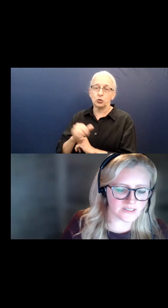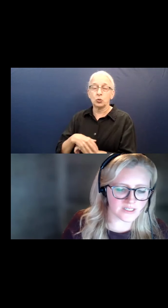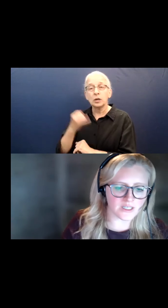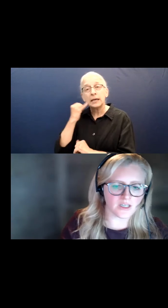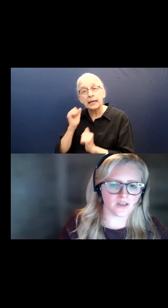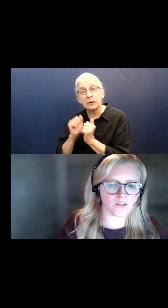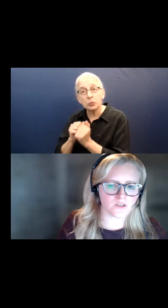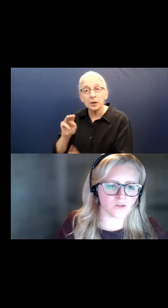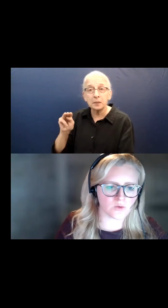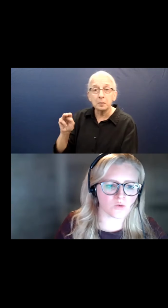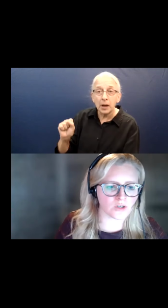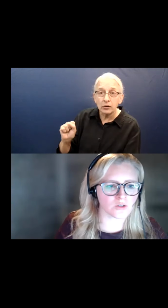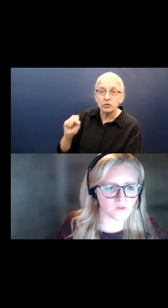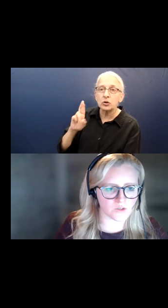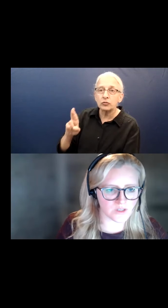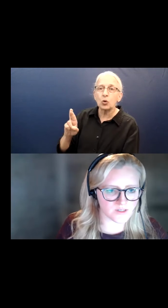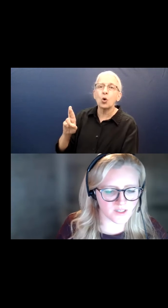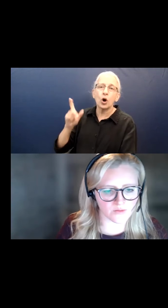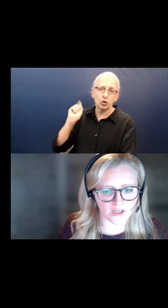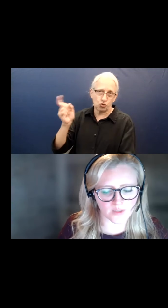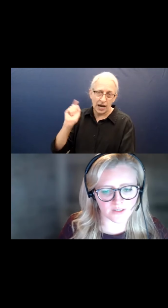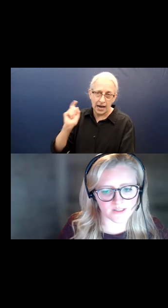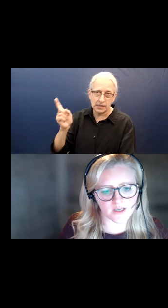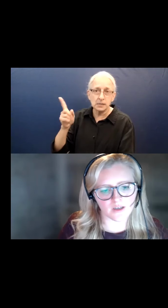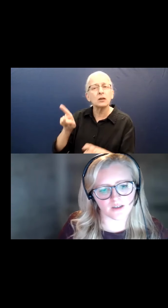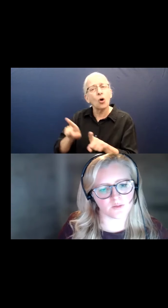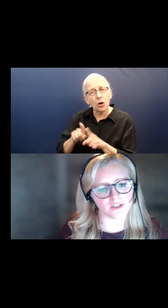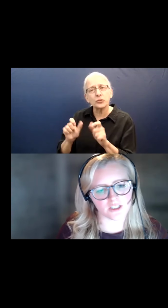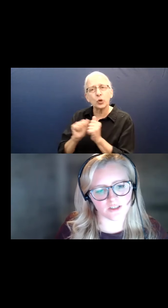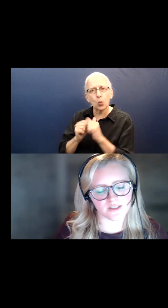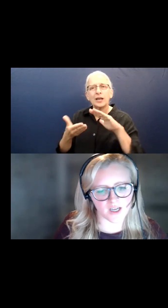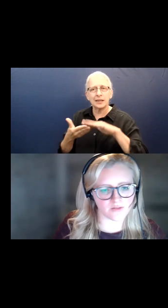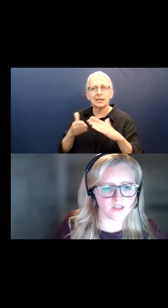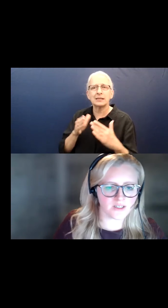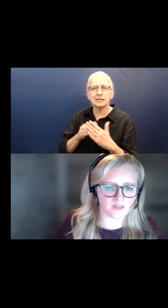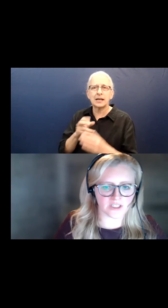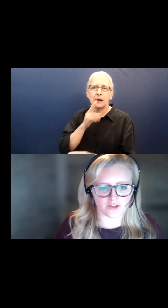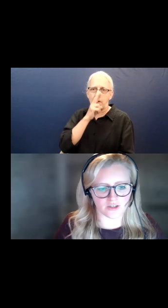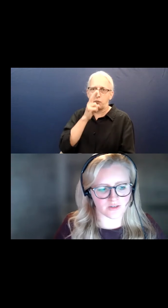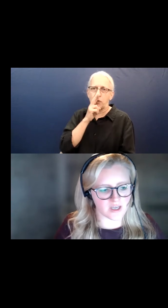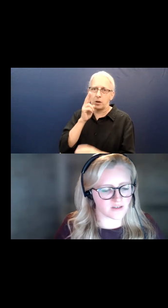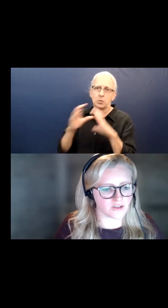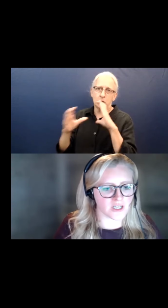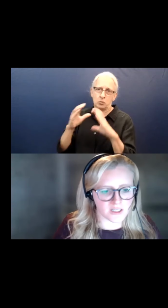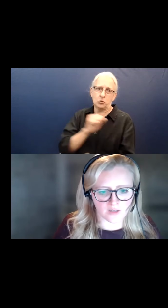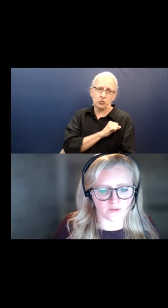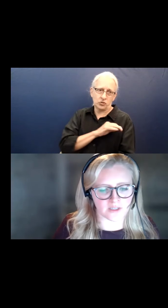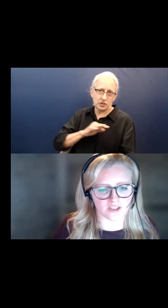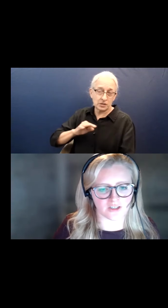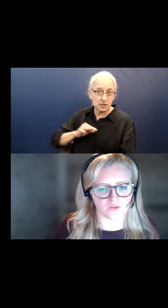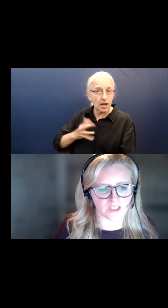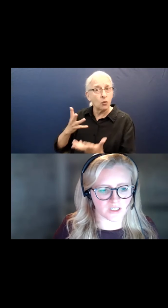Sound Transit. And also we want to work closely with the city of Redmond's communication staff to make sure that you're getting